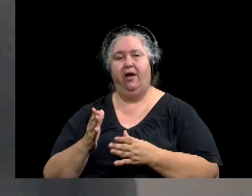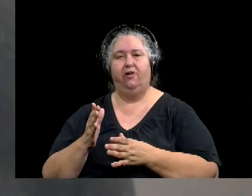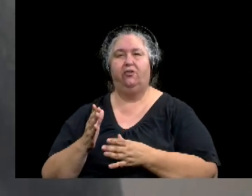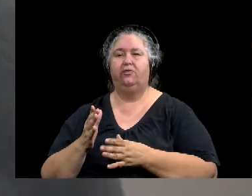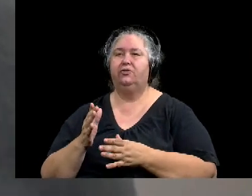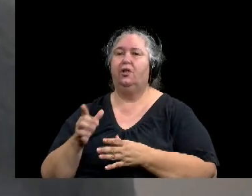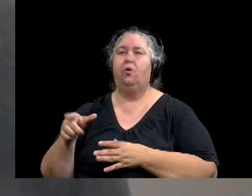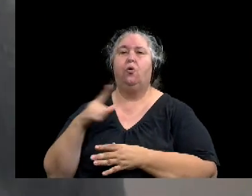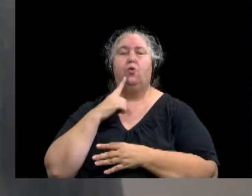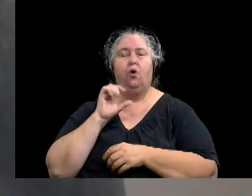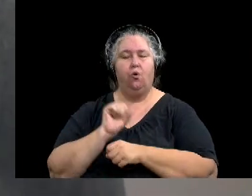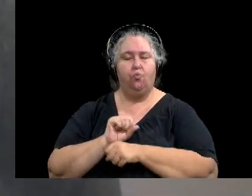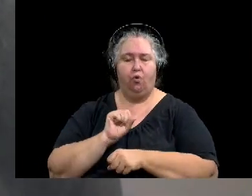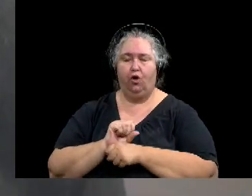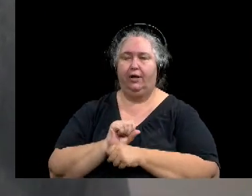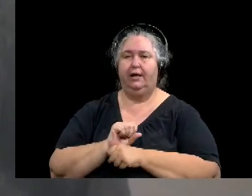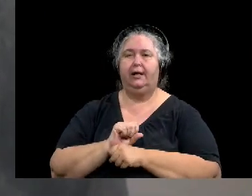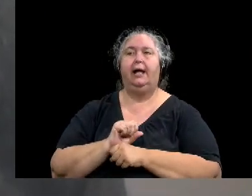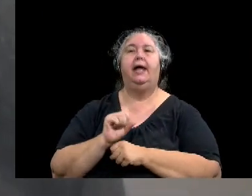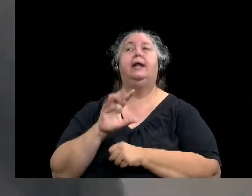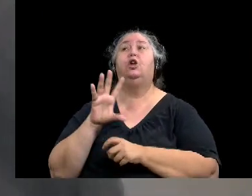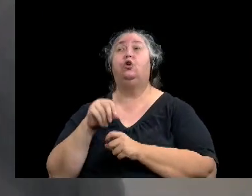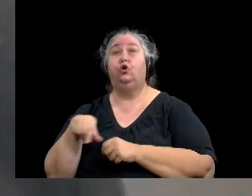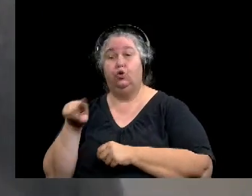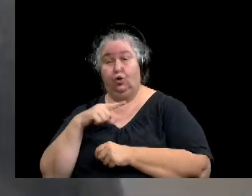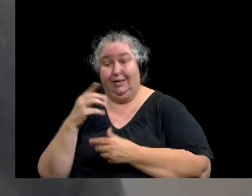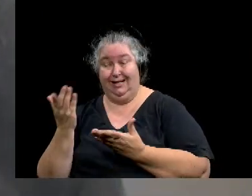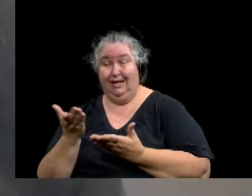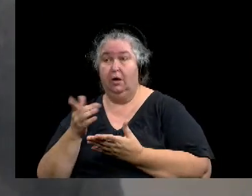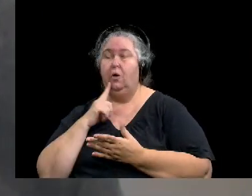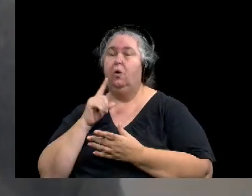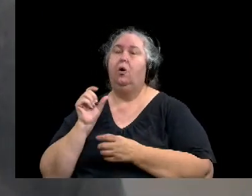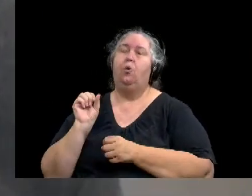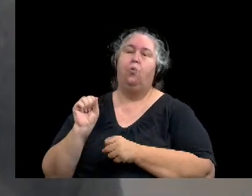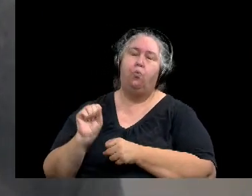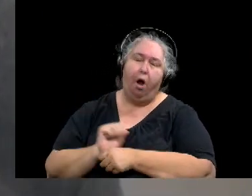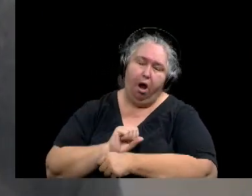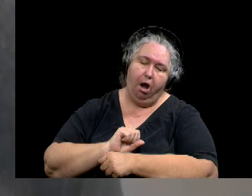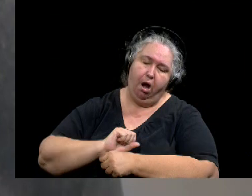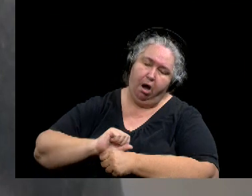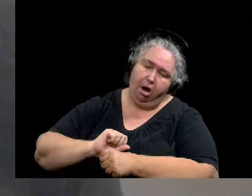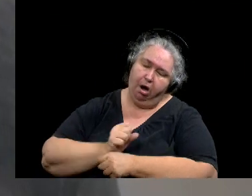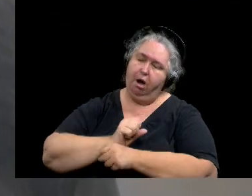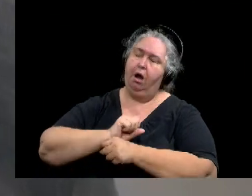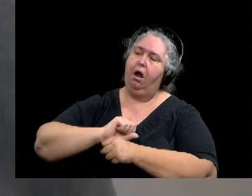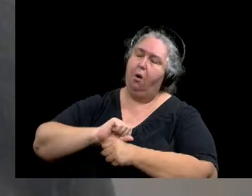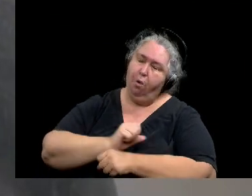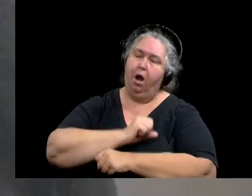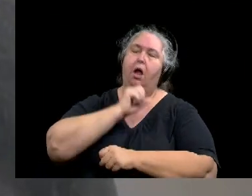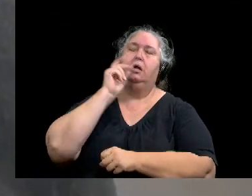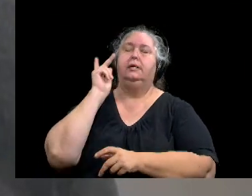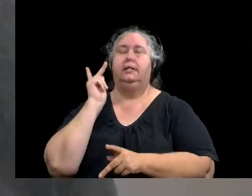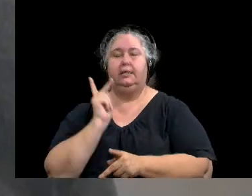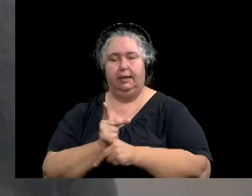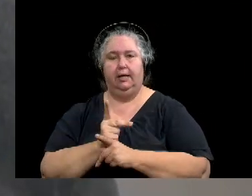workers, including those on this call, who are working tirelessly to keep our community safe and healthy. Thank